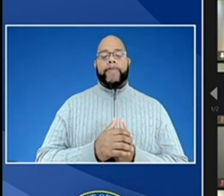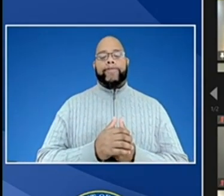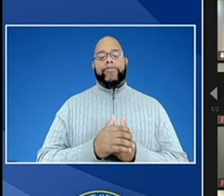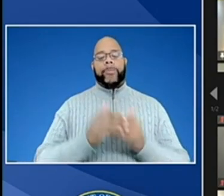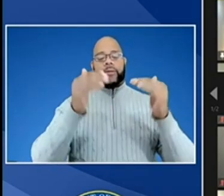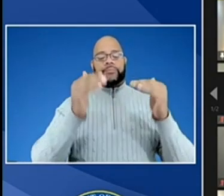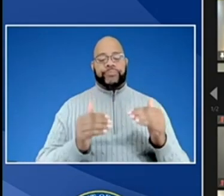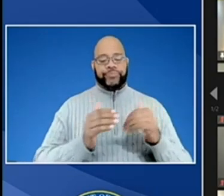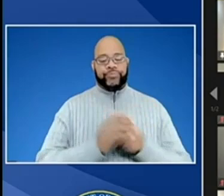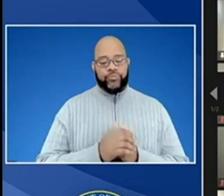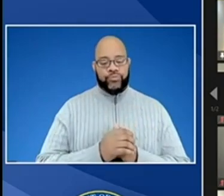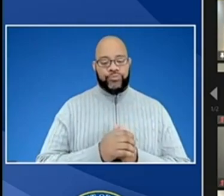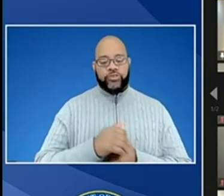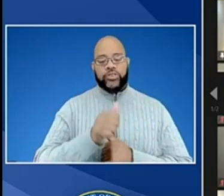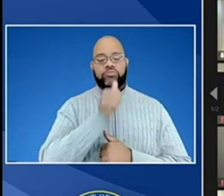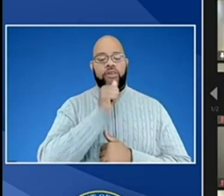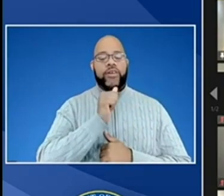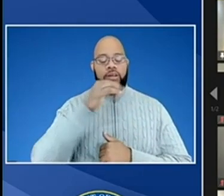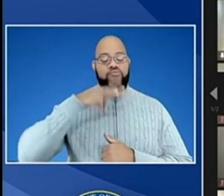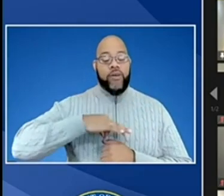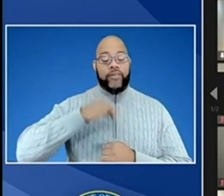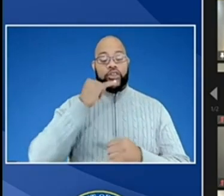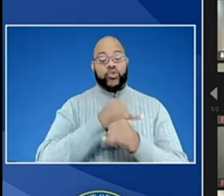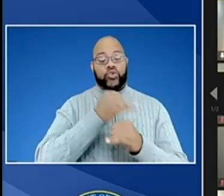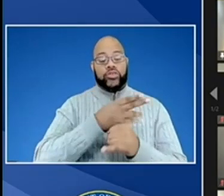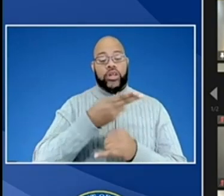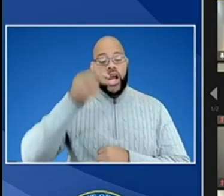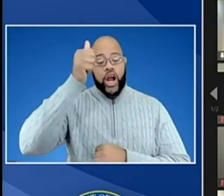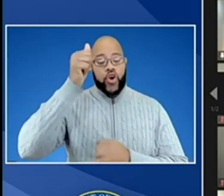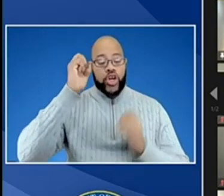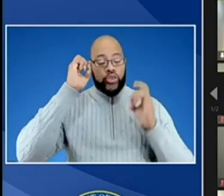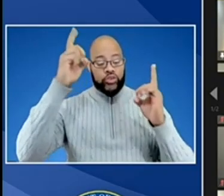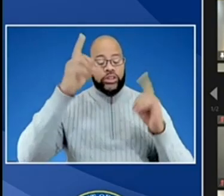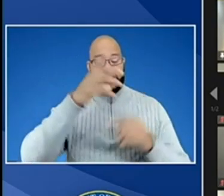Private nonprofit institutions of higher education,